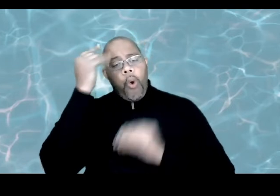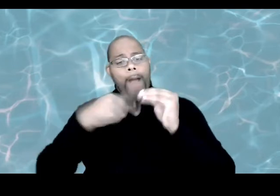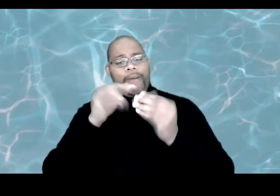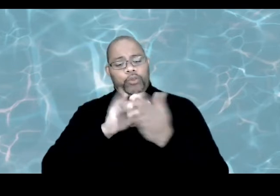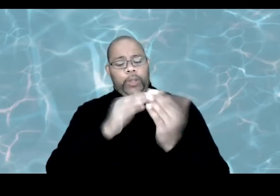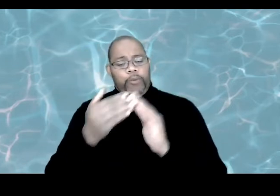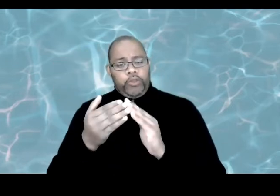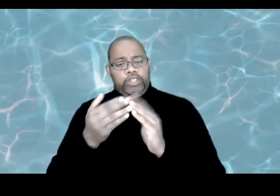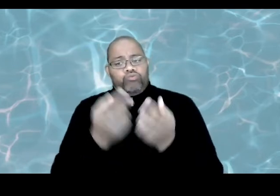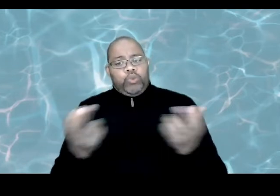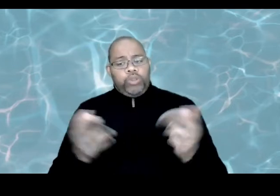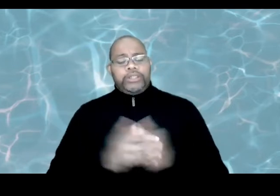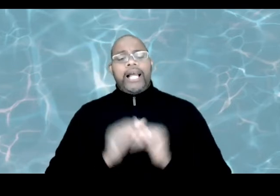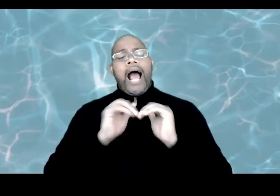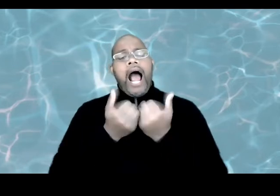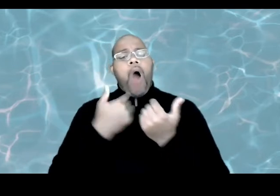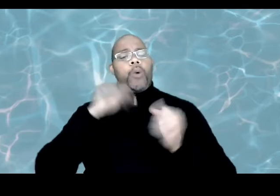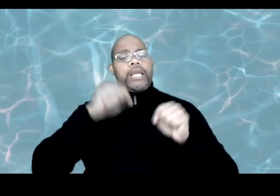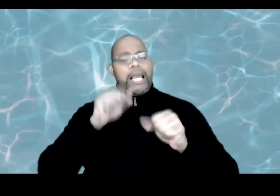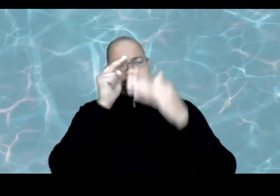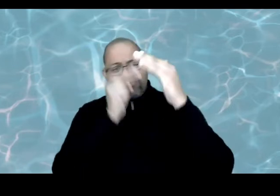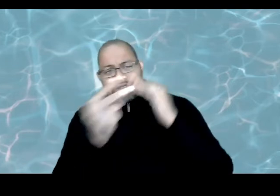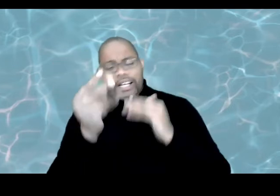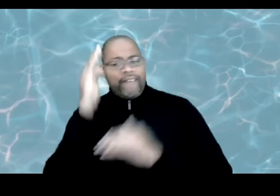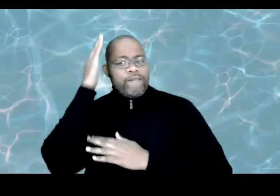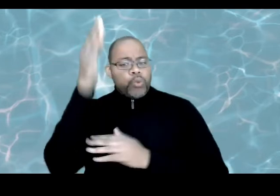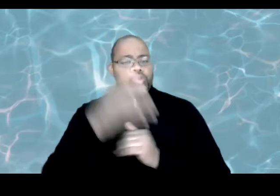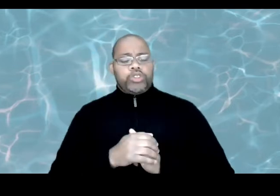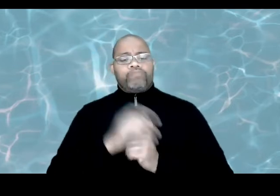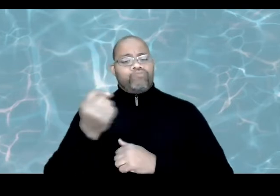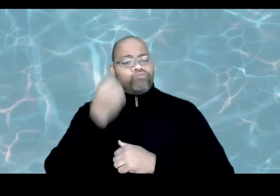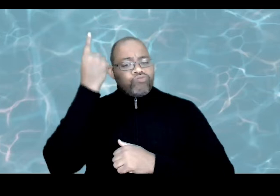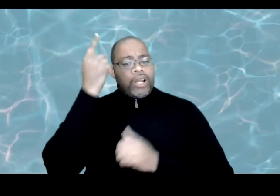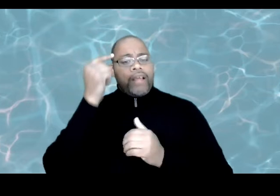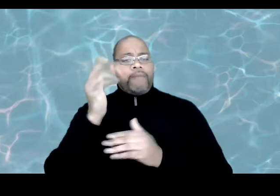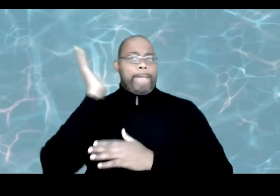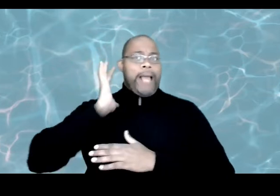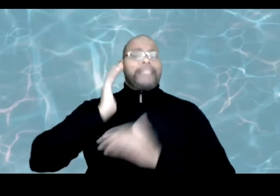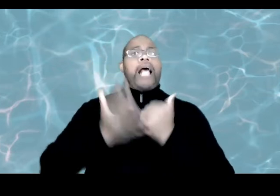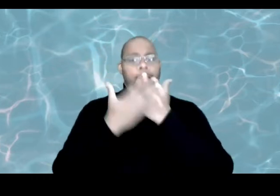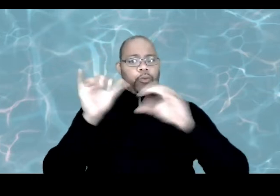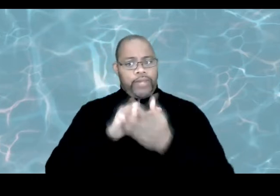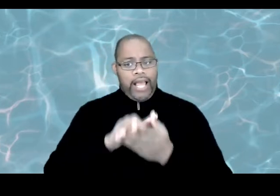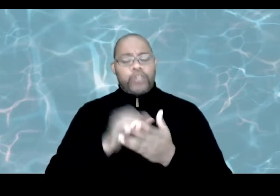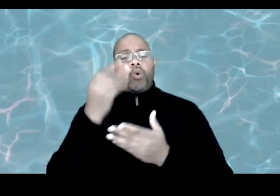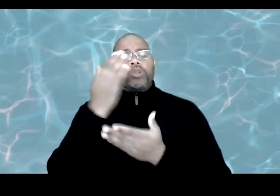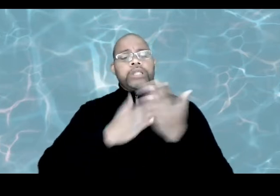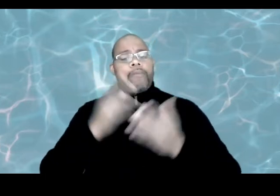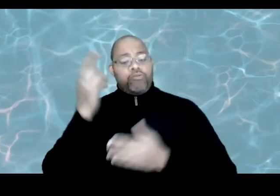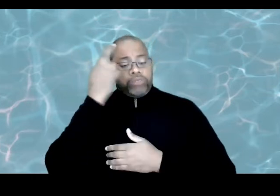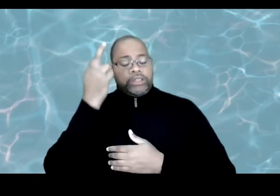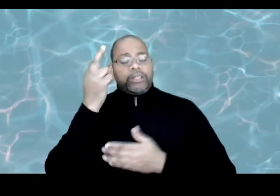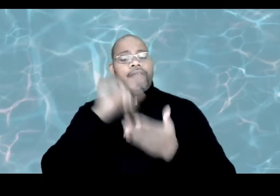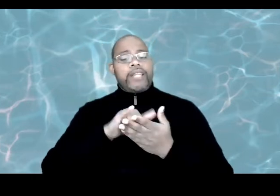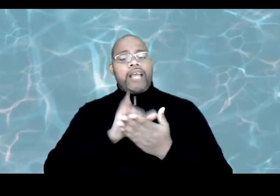know about these community resources and how we can predict the future, and understanding the past helps us do that. And so some of